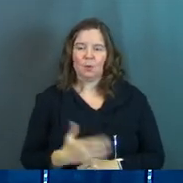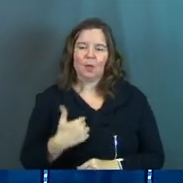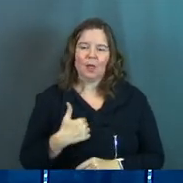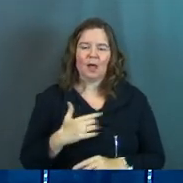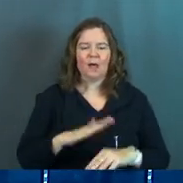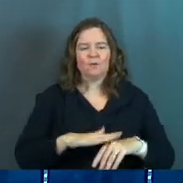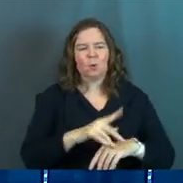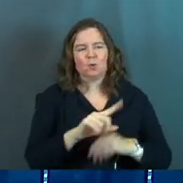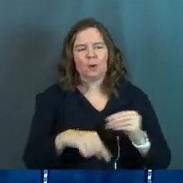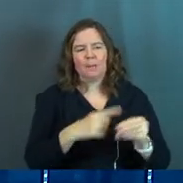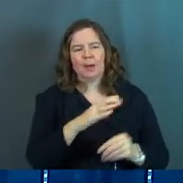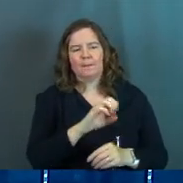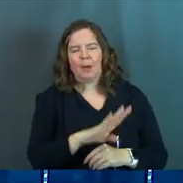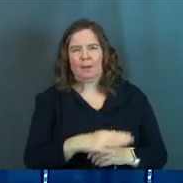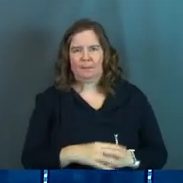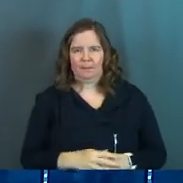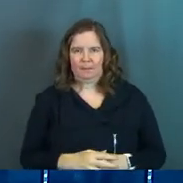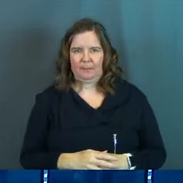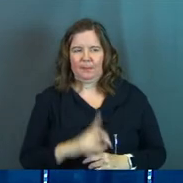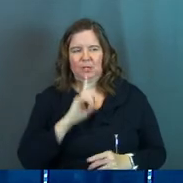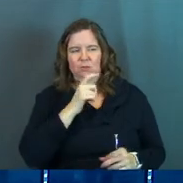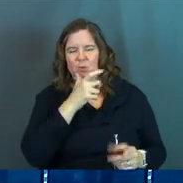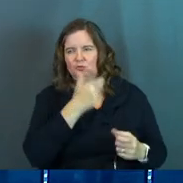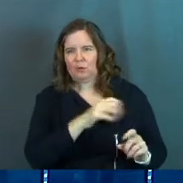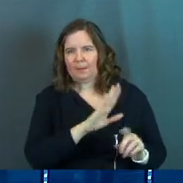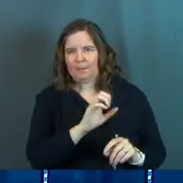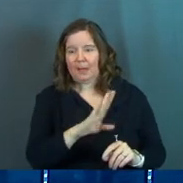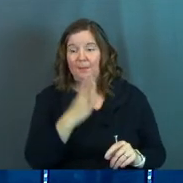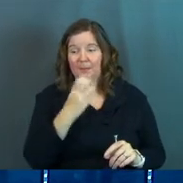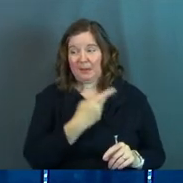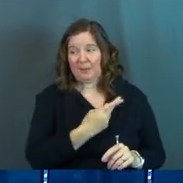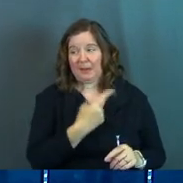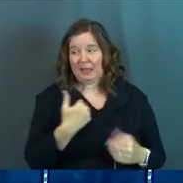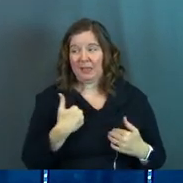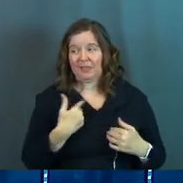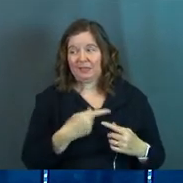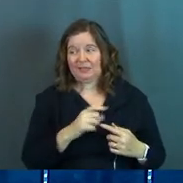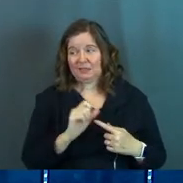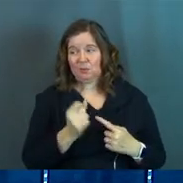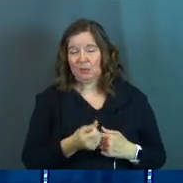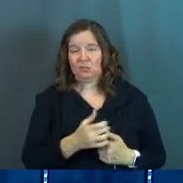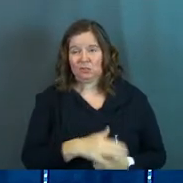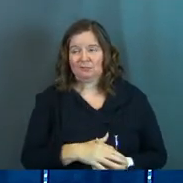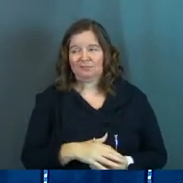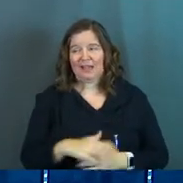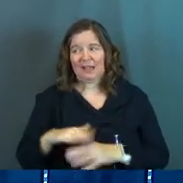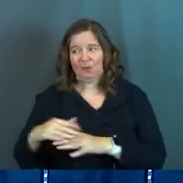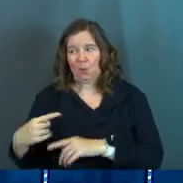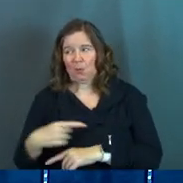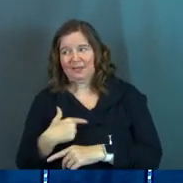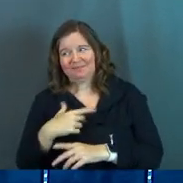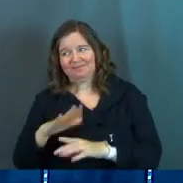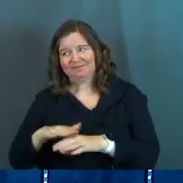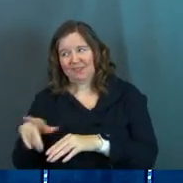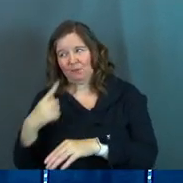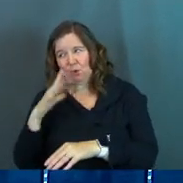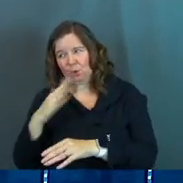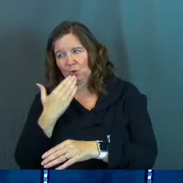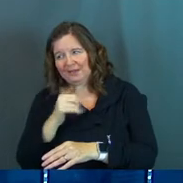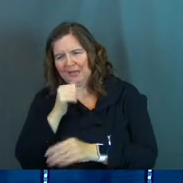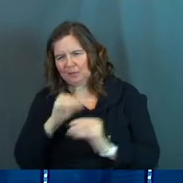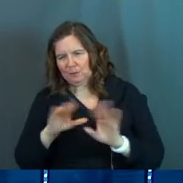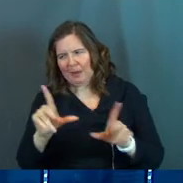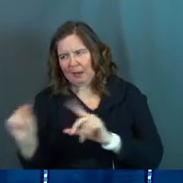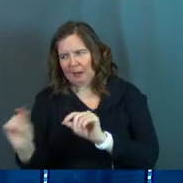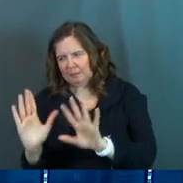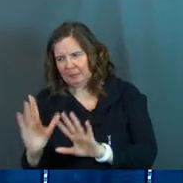I've got to warn you about Bob. Make sure you don't trust Bob, because Bob and I had this situation, and I'm just telling you this for your good, not to